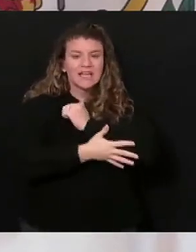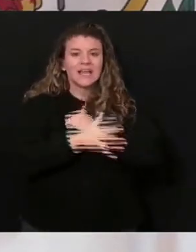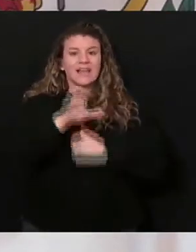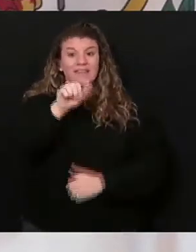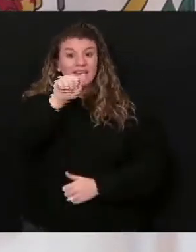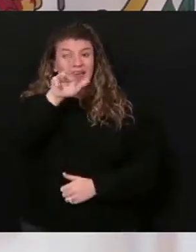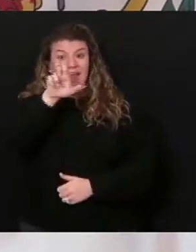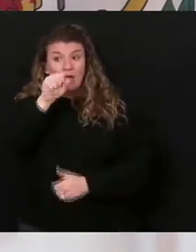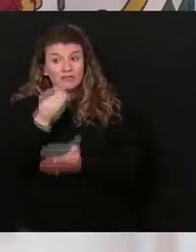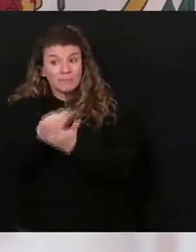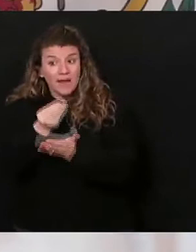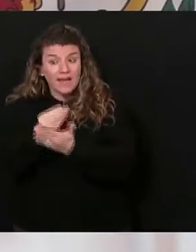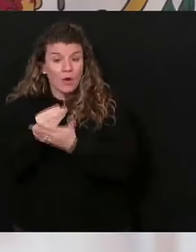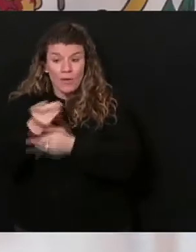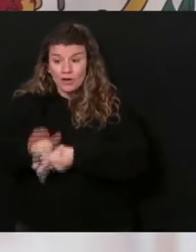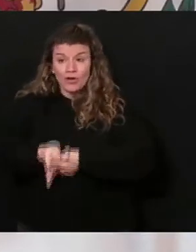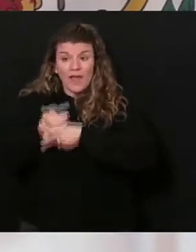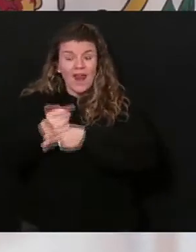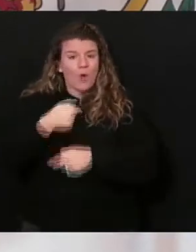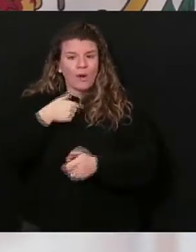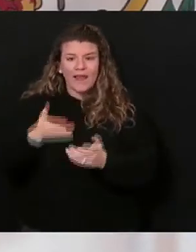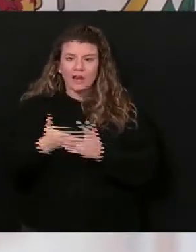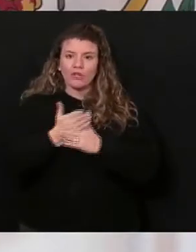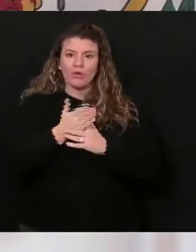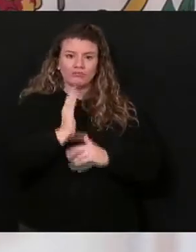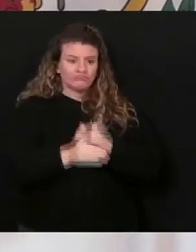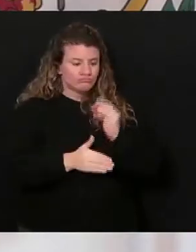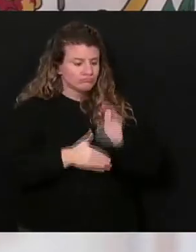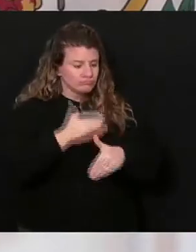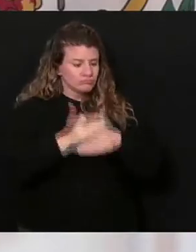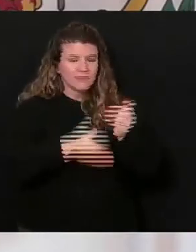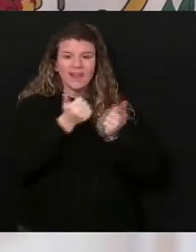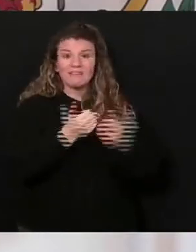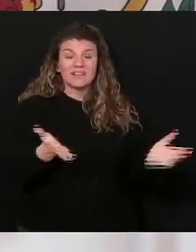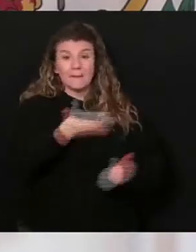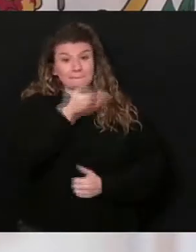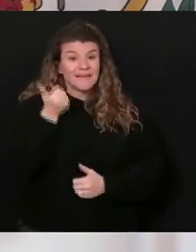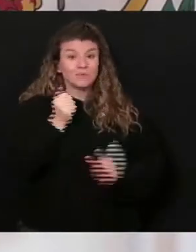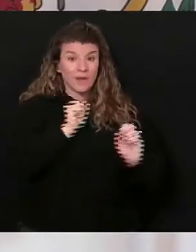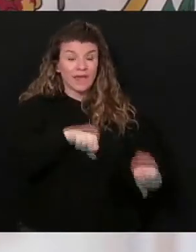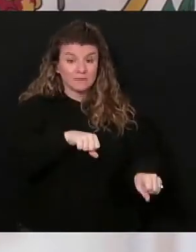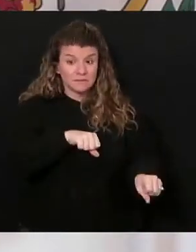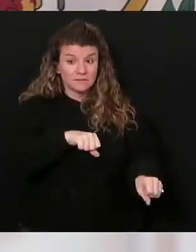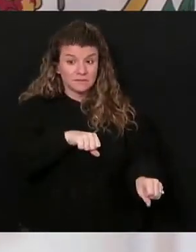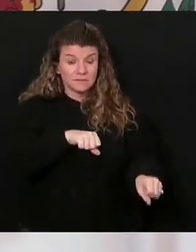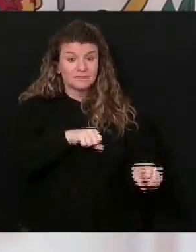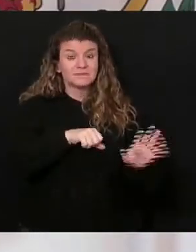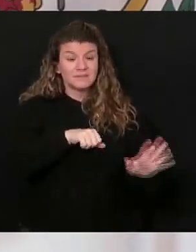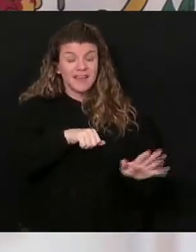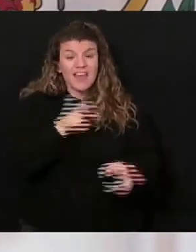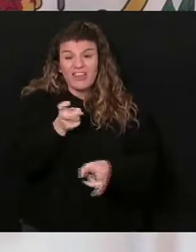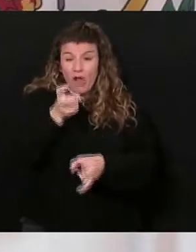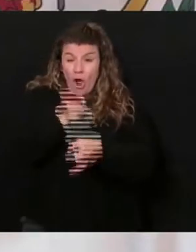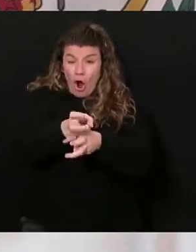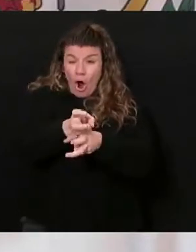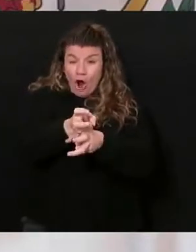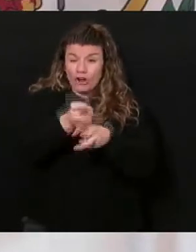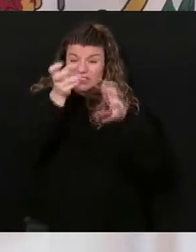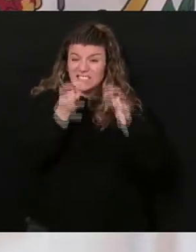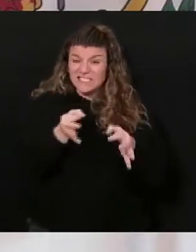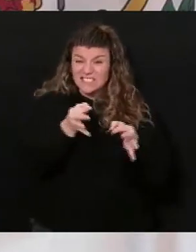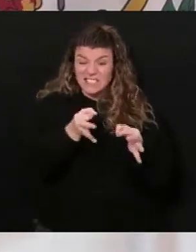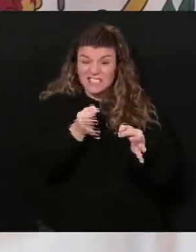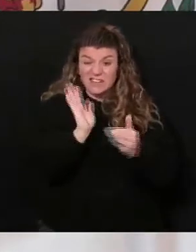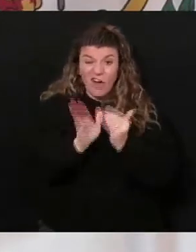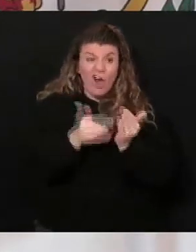money. And we're getting through it the very, very best we possibly can. Now, the toughest decisions of all,